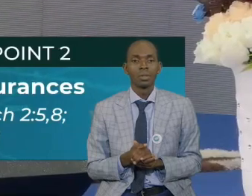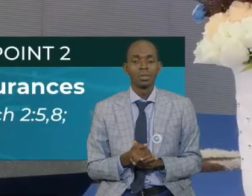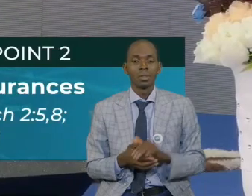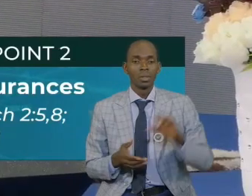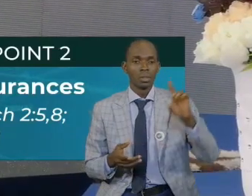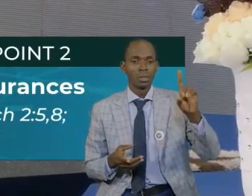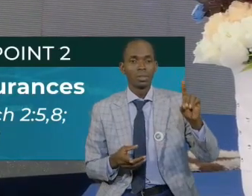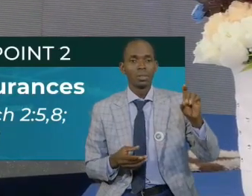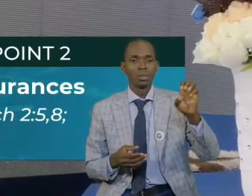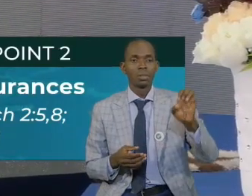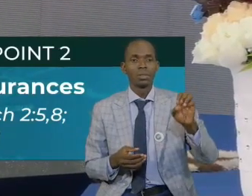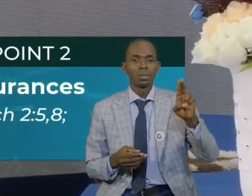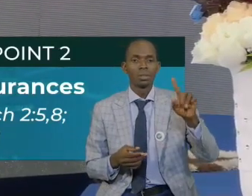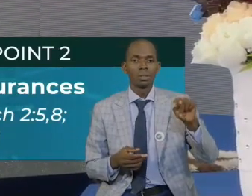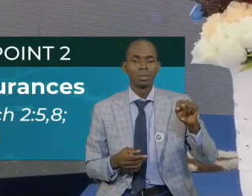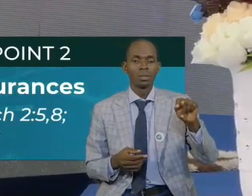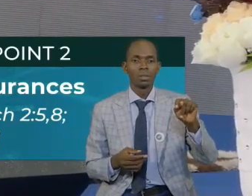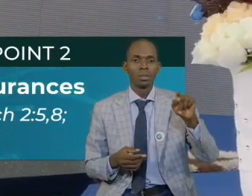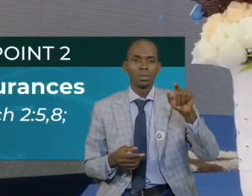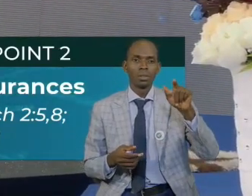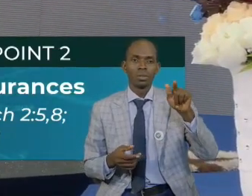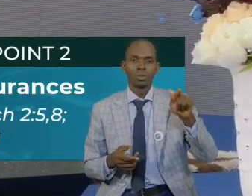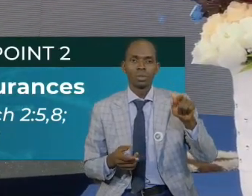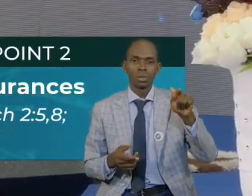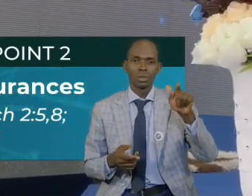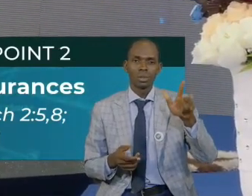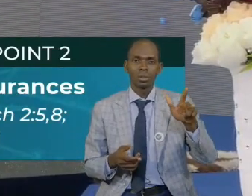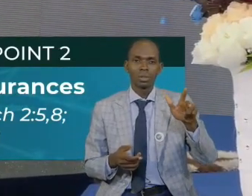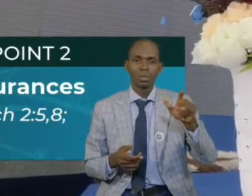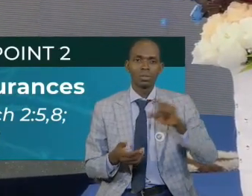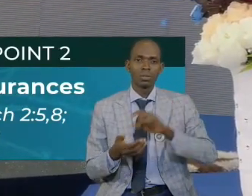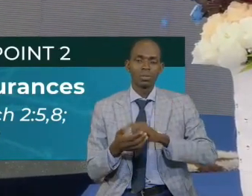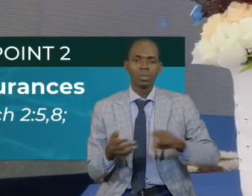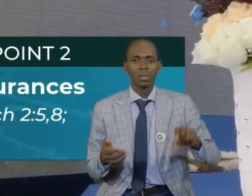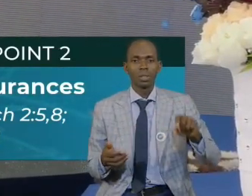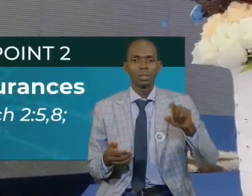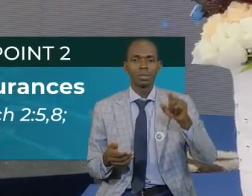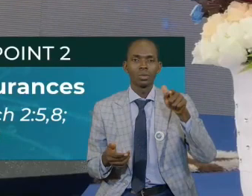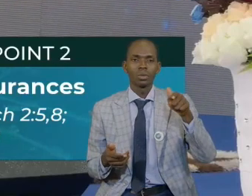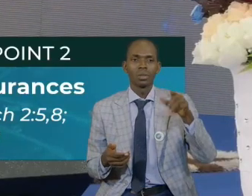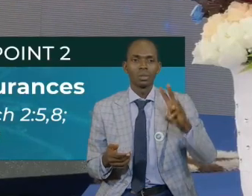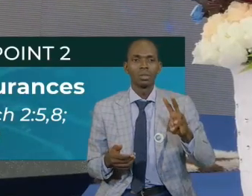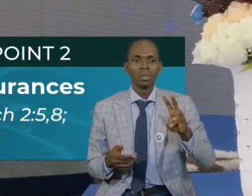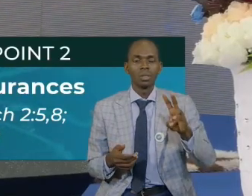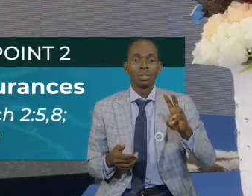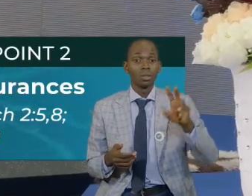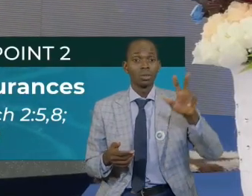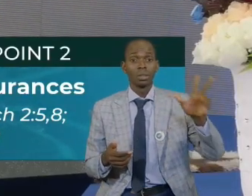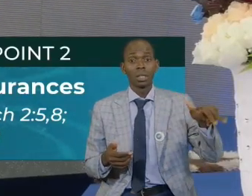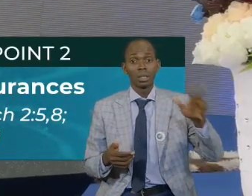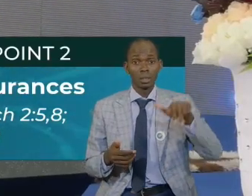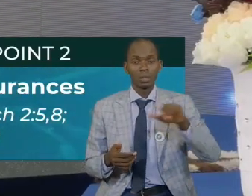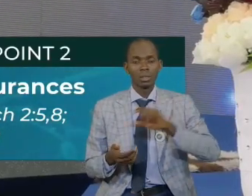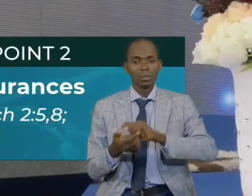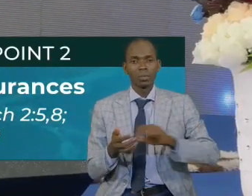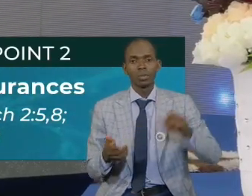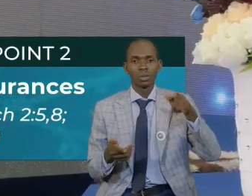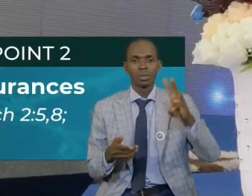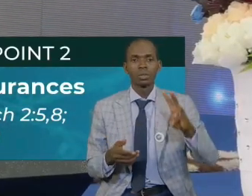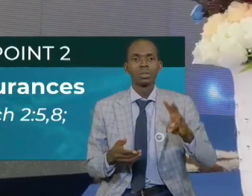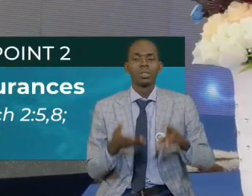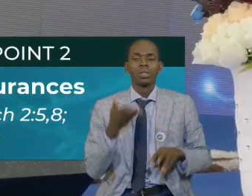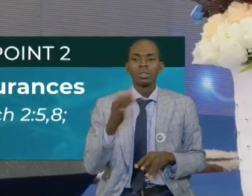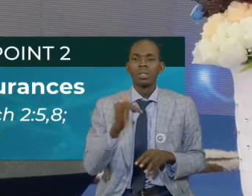chapter 23, verse 26. There is none like unto the God of